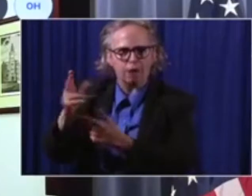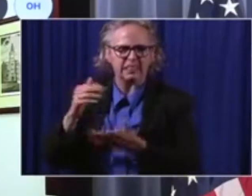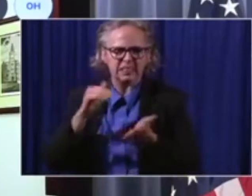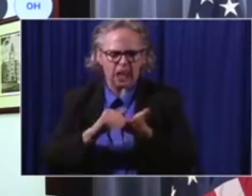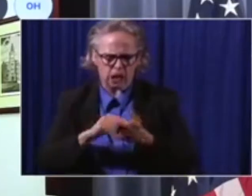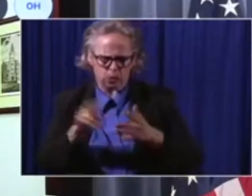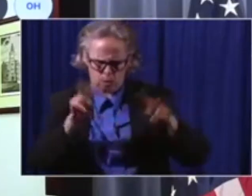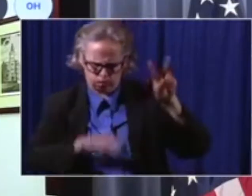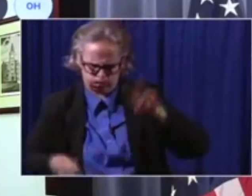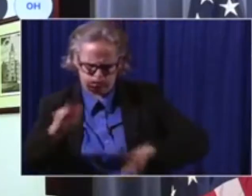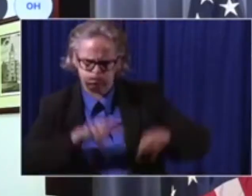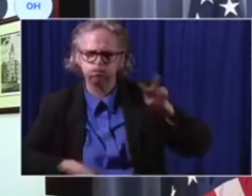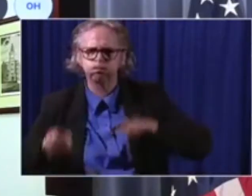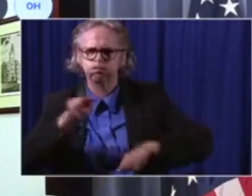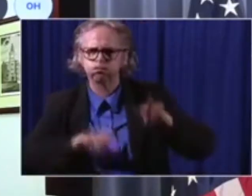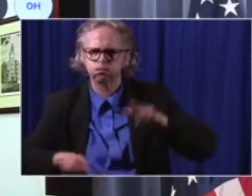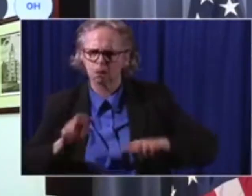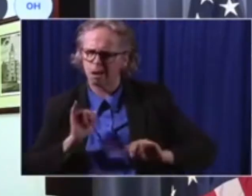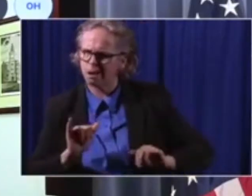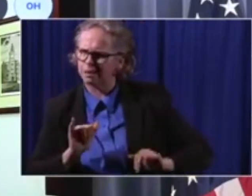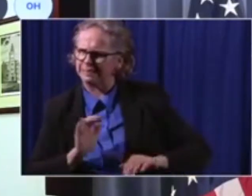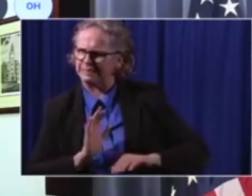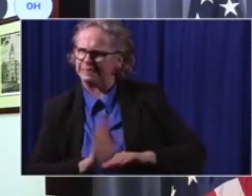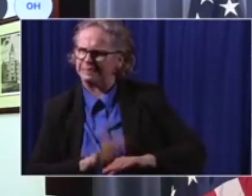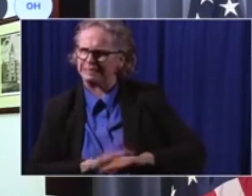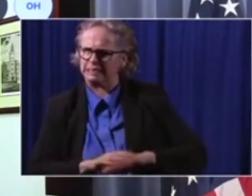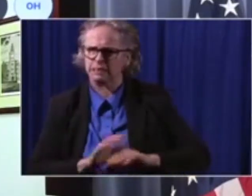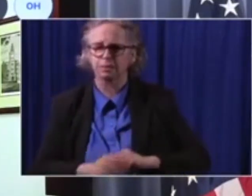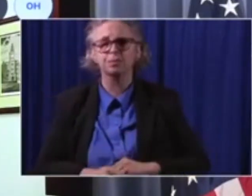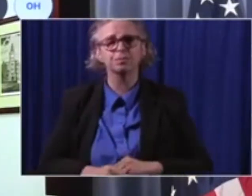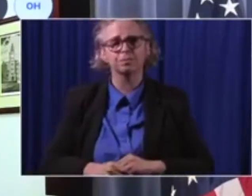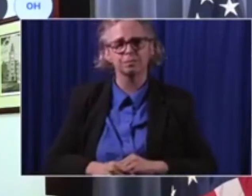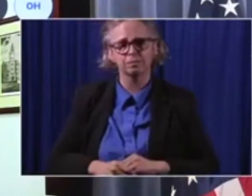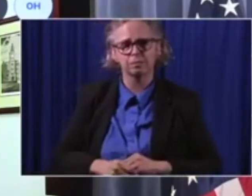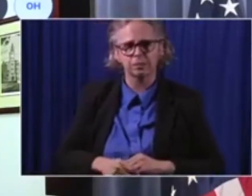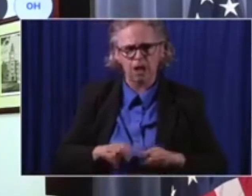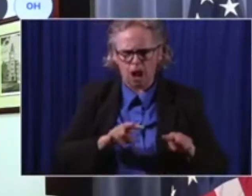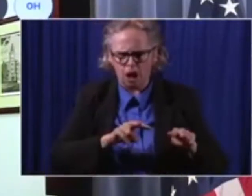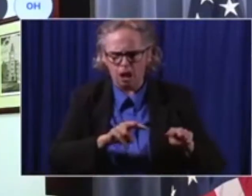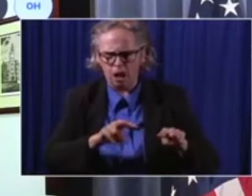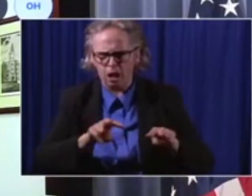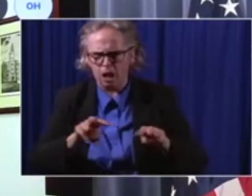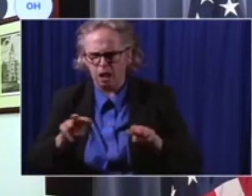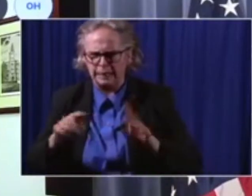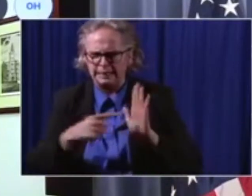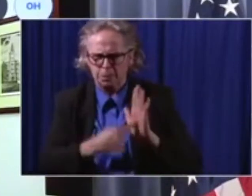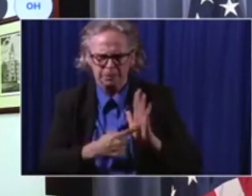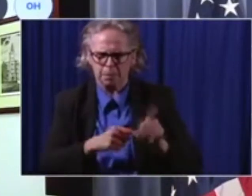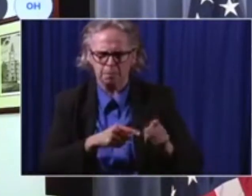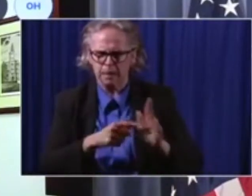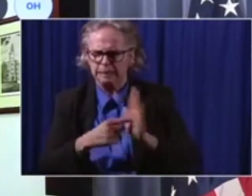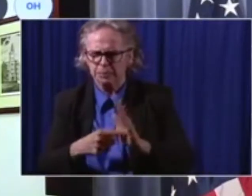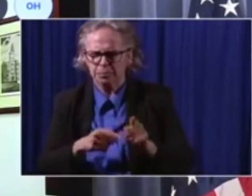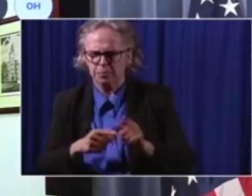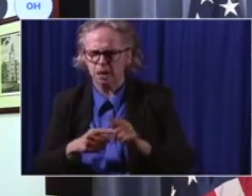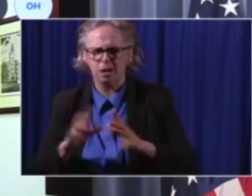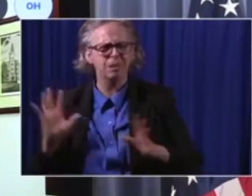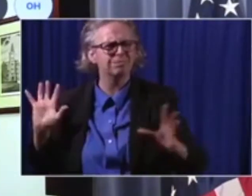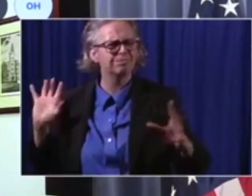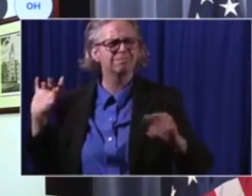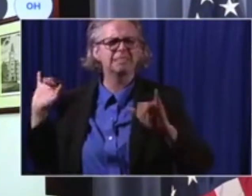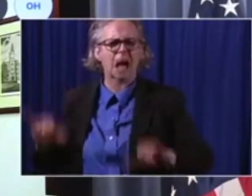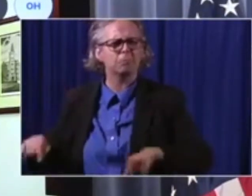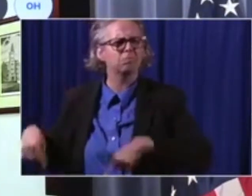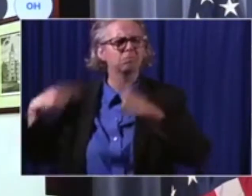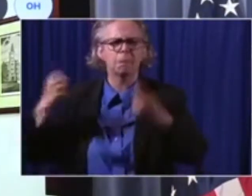surveillance of viral illness is something that's been used for years in influenza. It's something that we have trending data on, and we can see